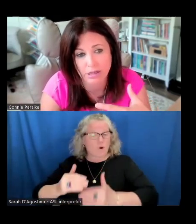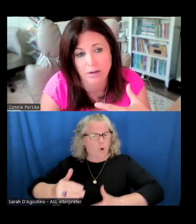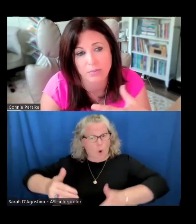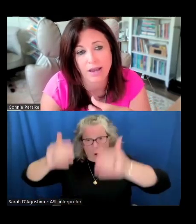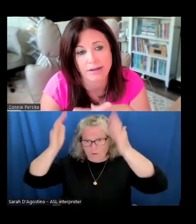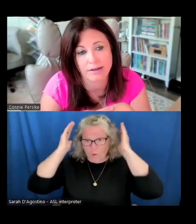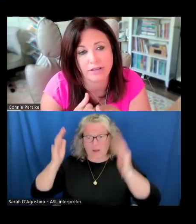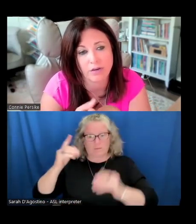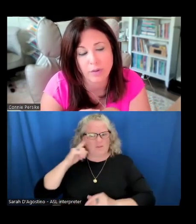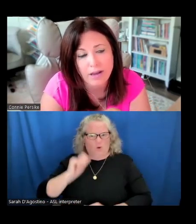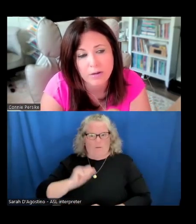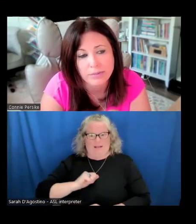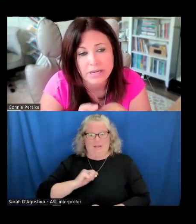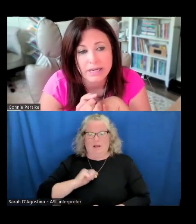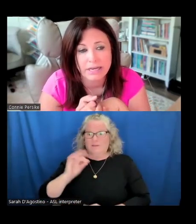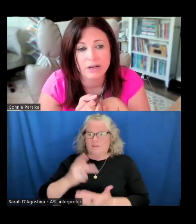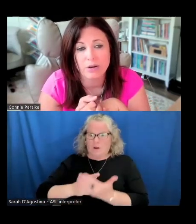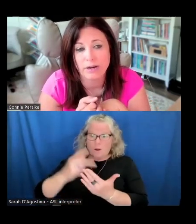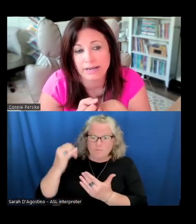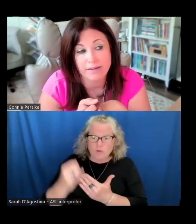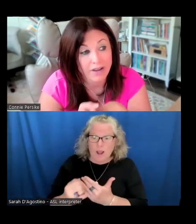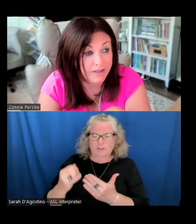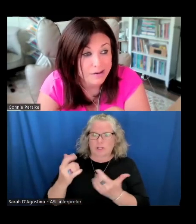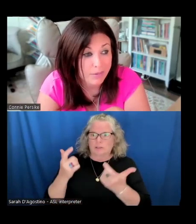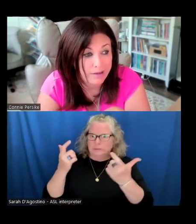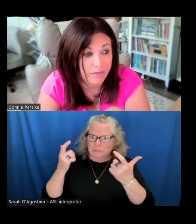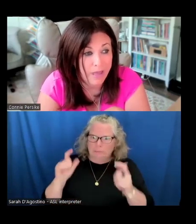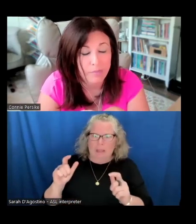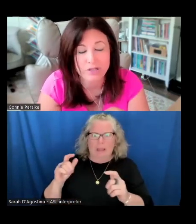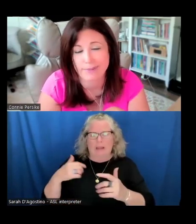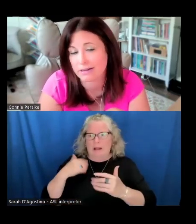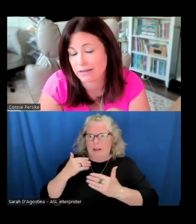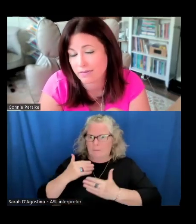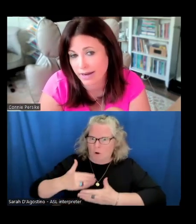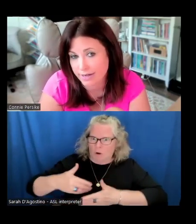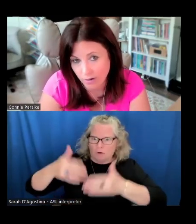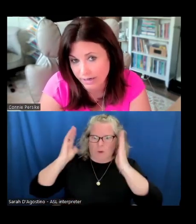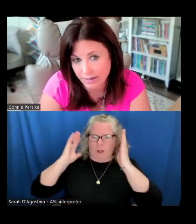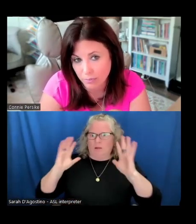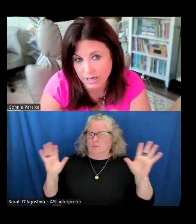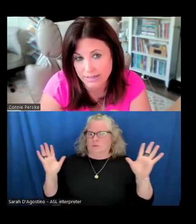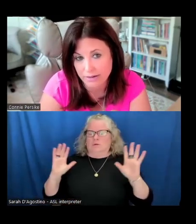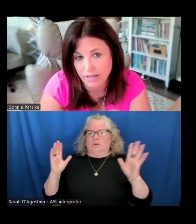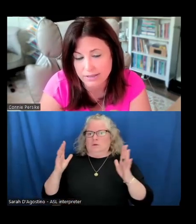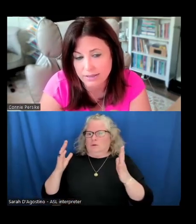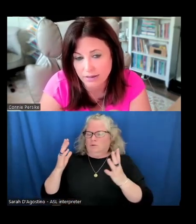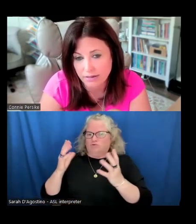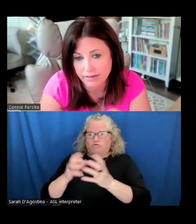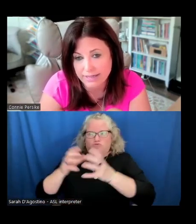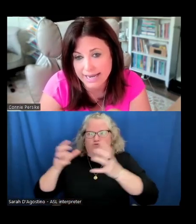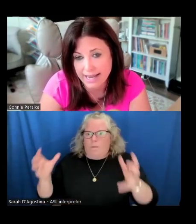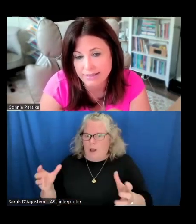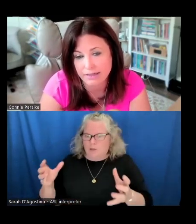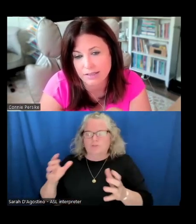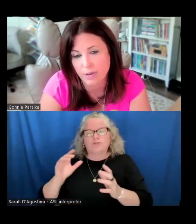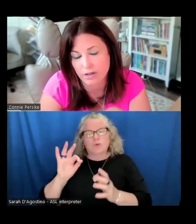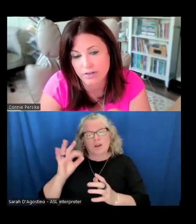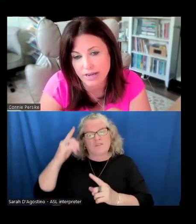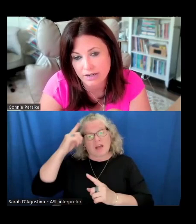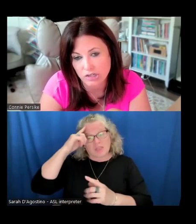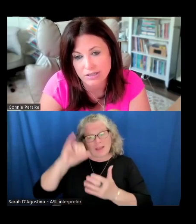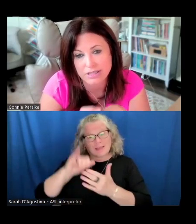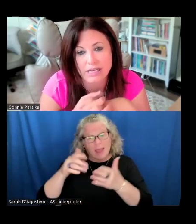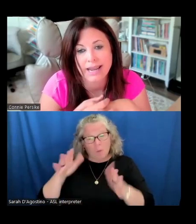big and I become cognitively overwhelmed, and if I think about it from that perspective, I know I can break down that task into